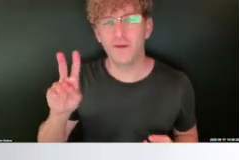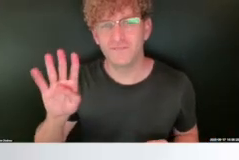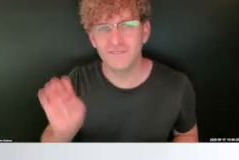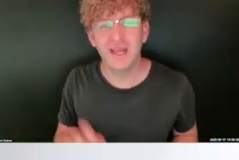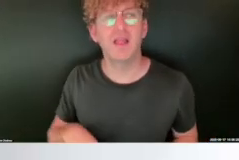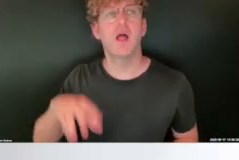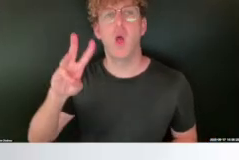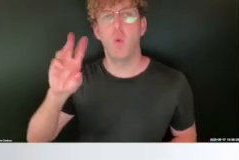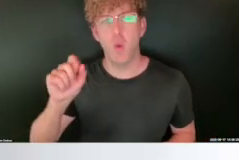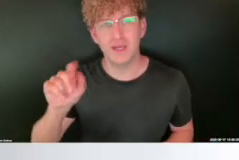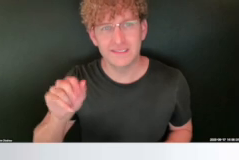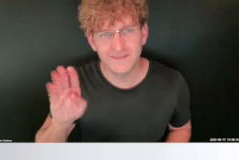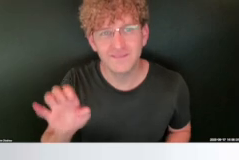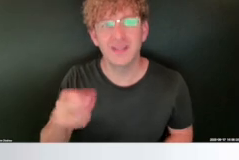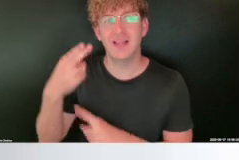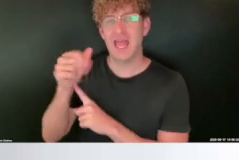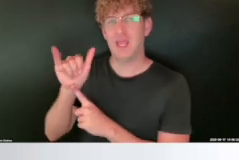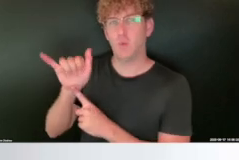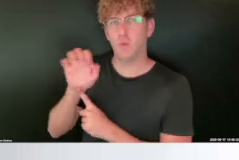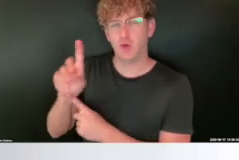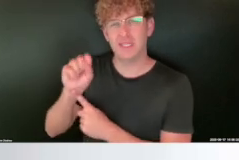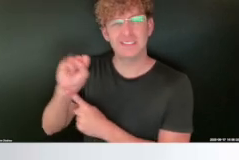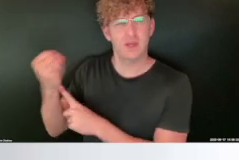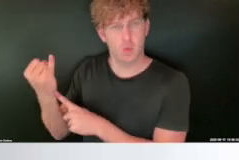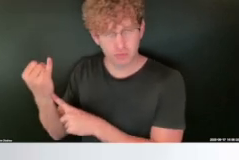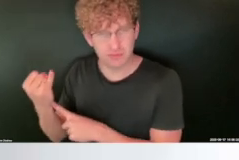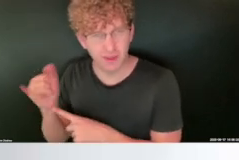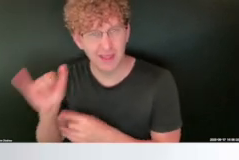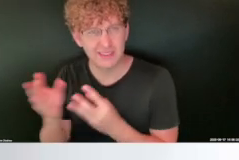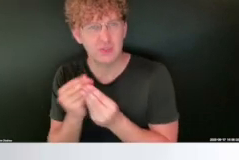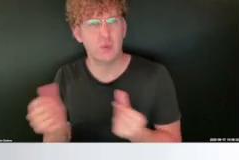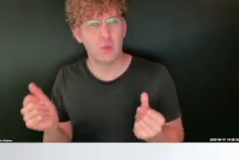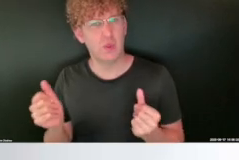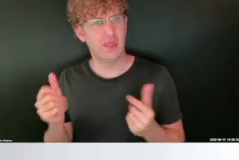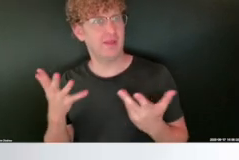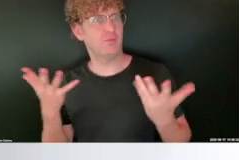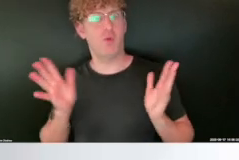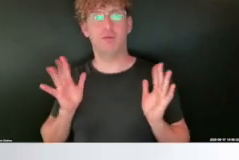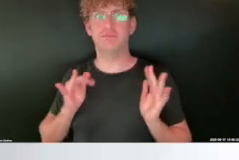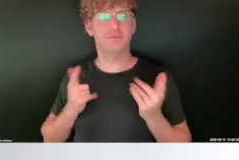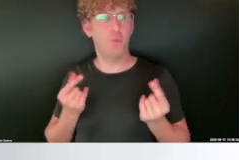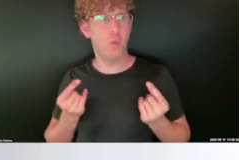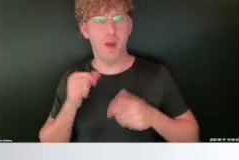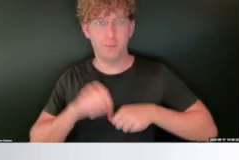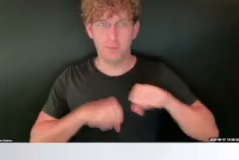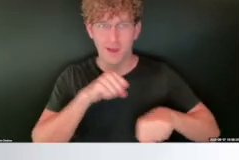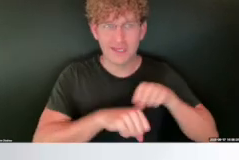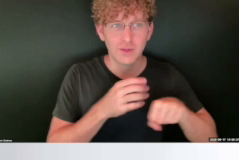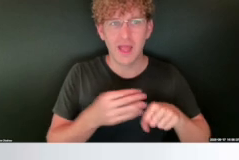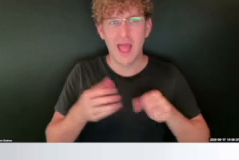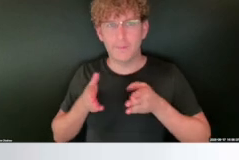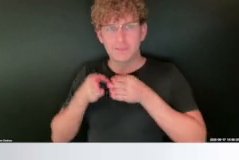A few highlights from these include the bicycle and pedestrian infrastructure projects, car share and bike share projects, and